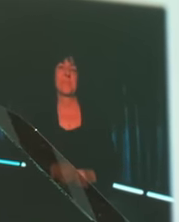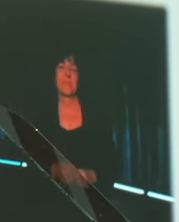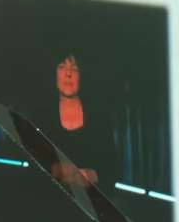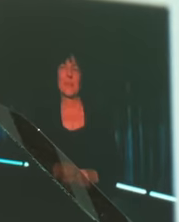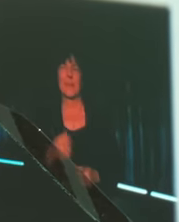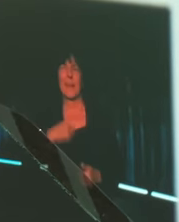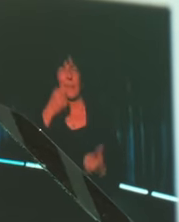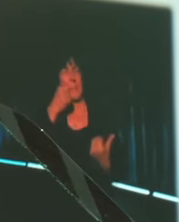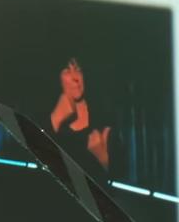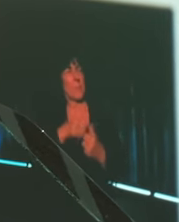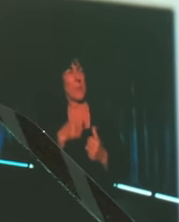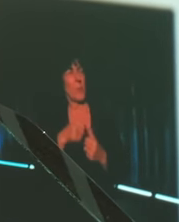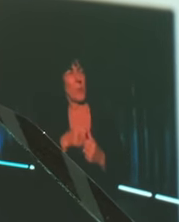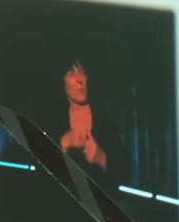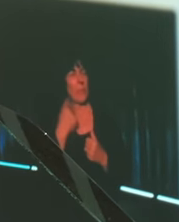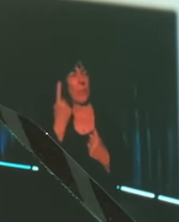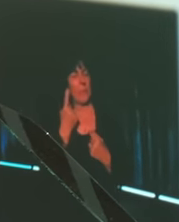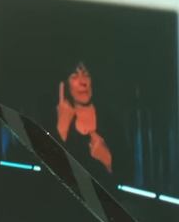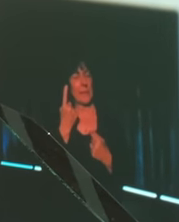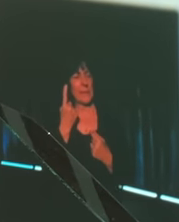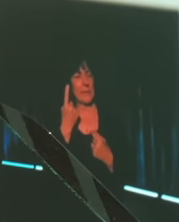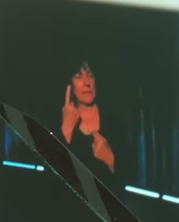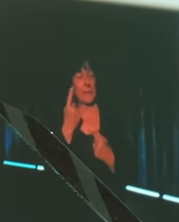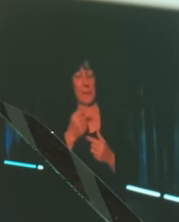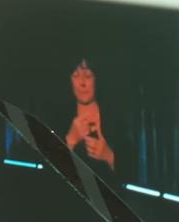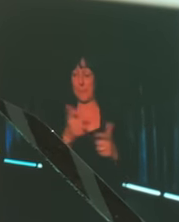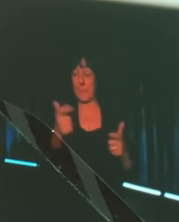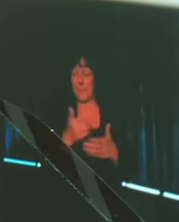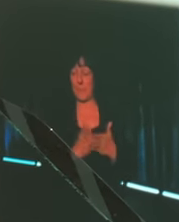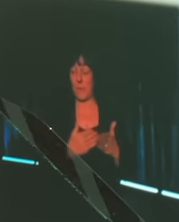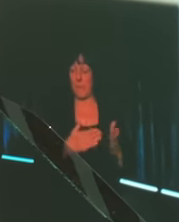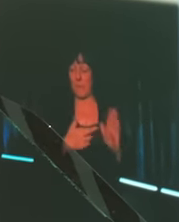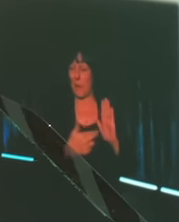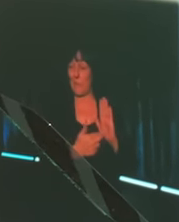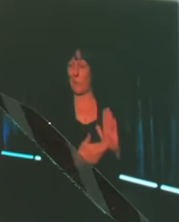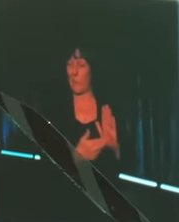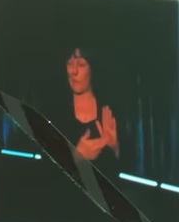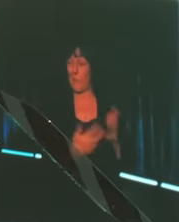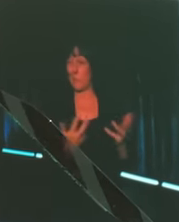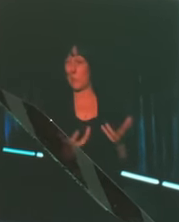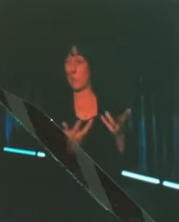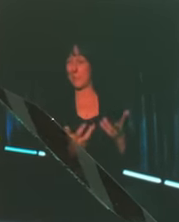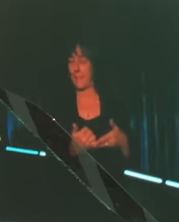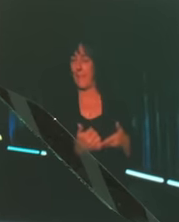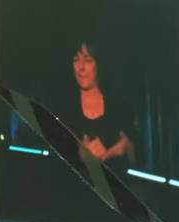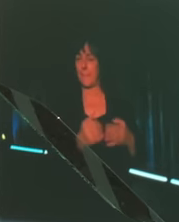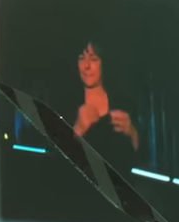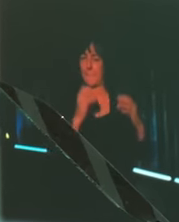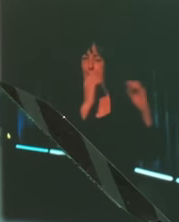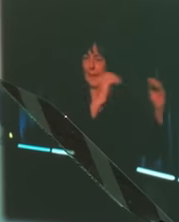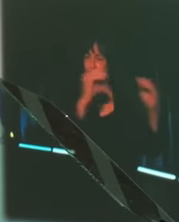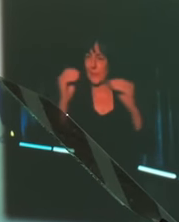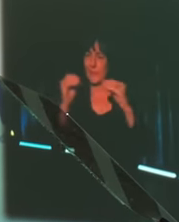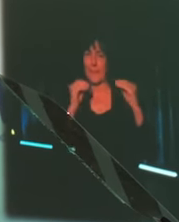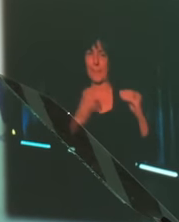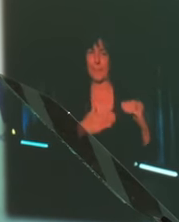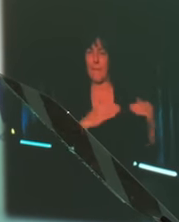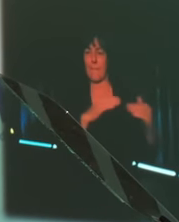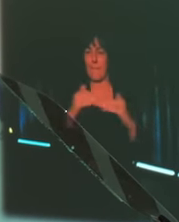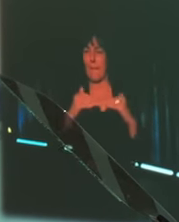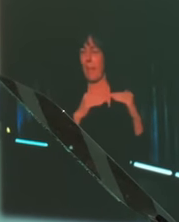I remember thinking that a big part of my role was going to be to help educate my colleagues